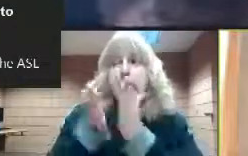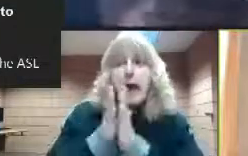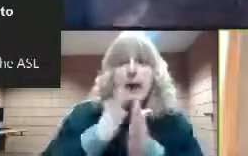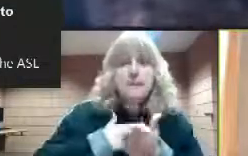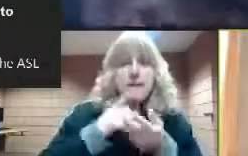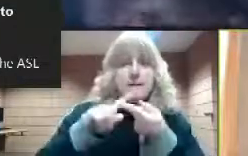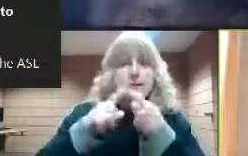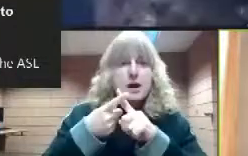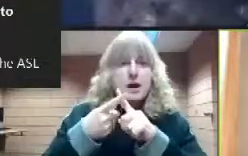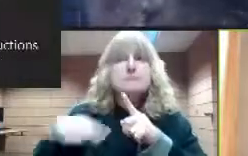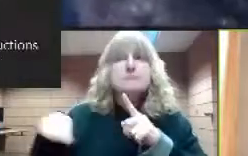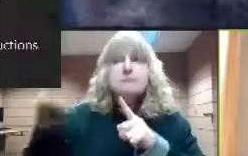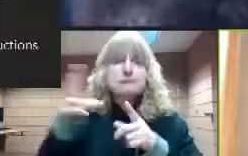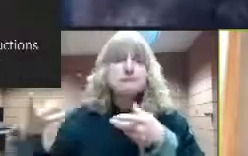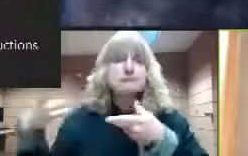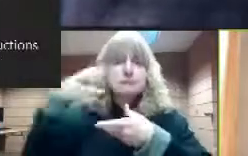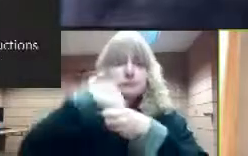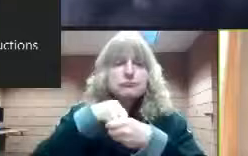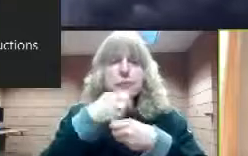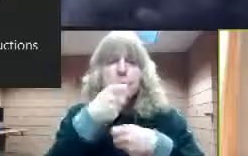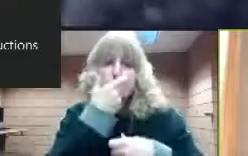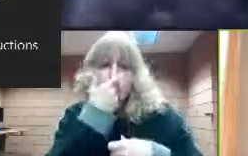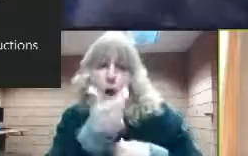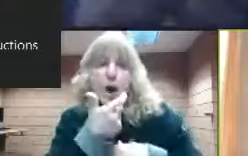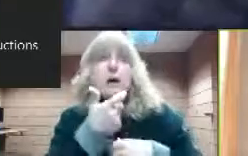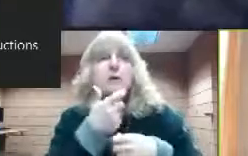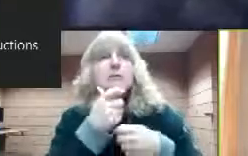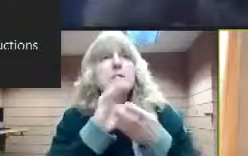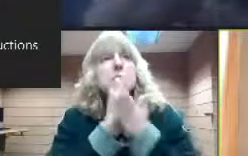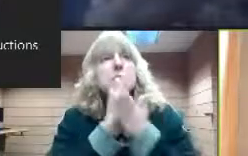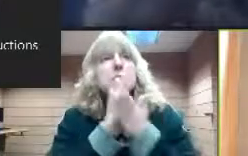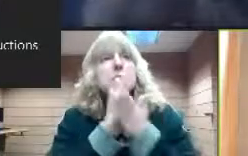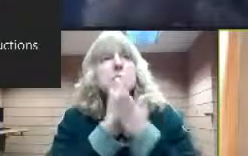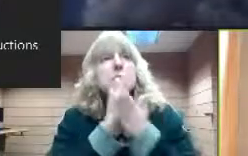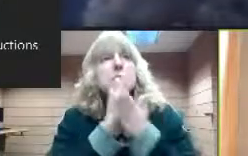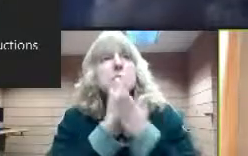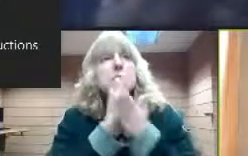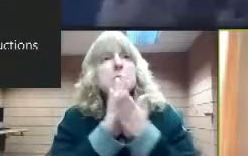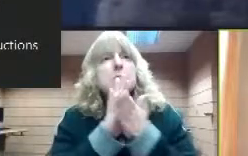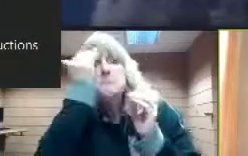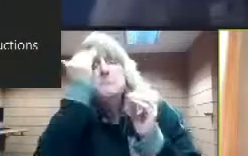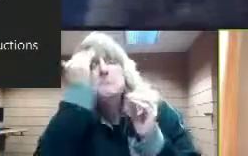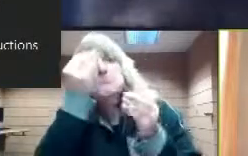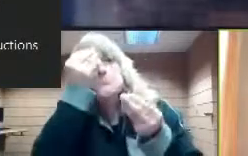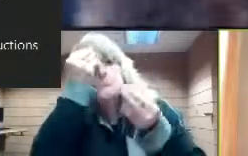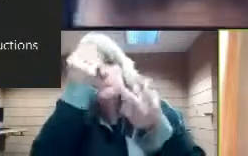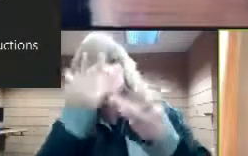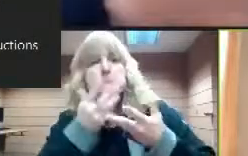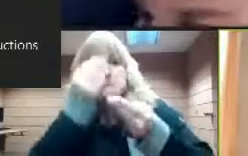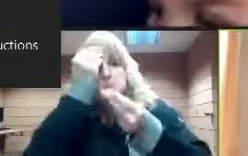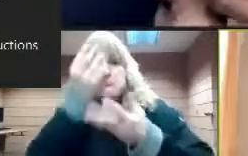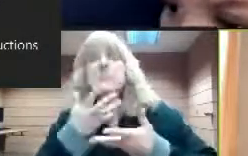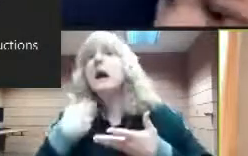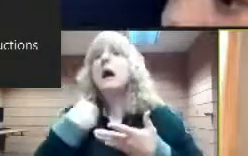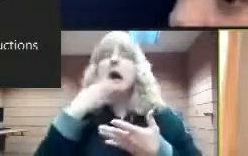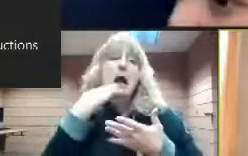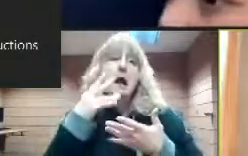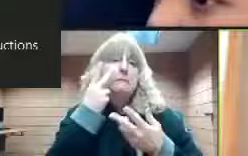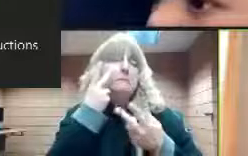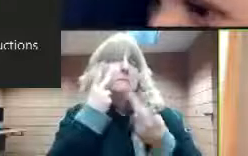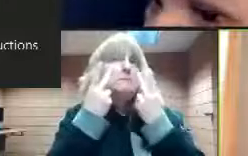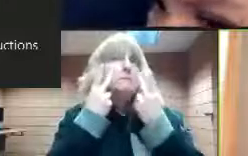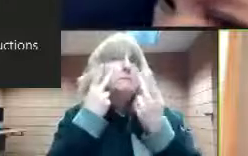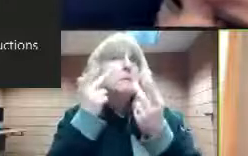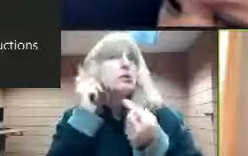informed, the better. I haven't really seen a lot about the testing that's going on currently right now, because I do know that they are